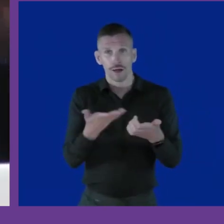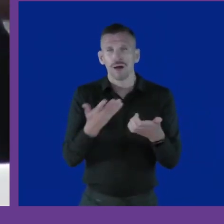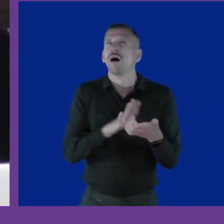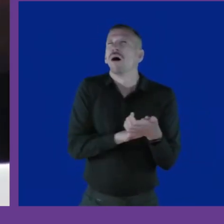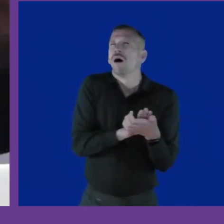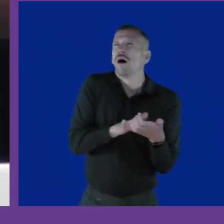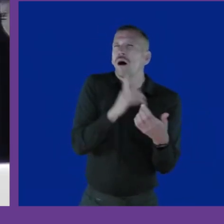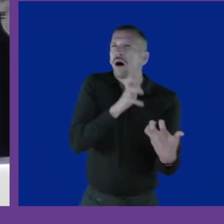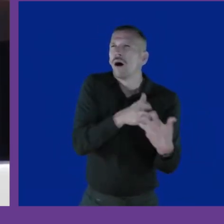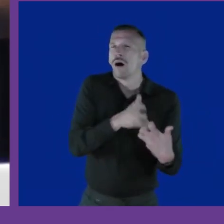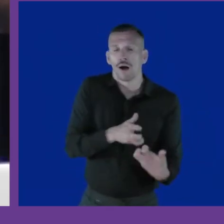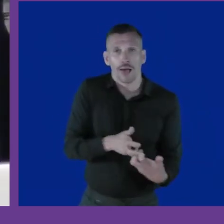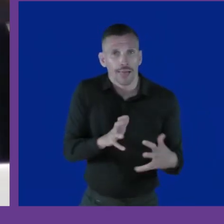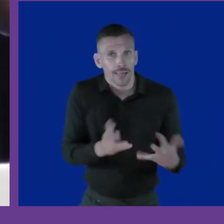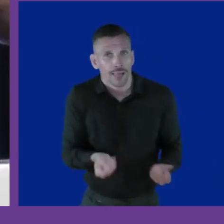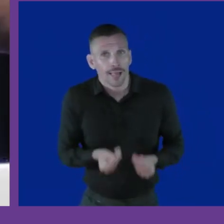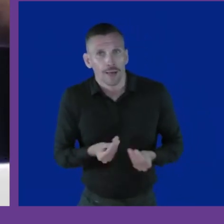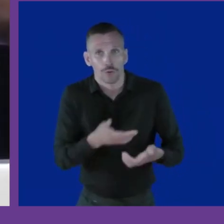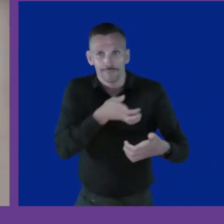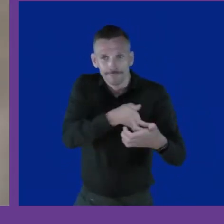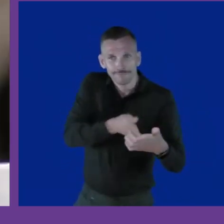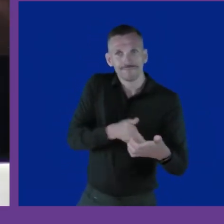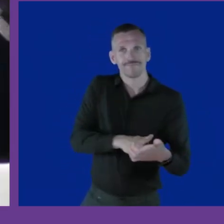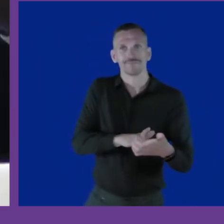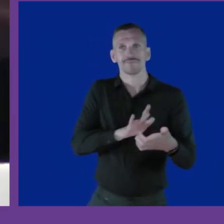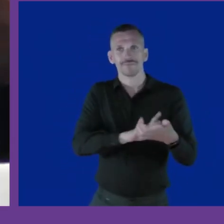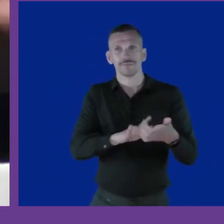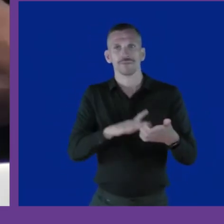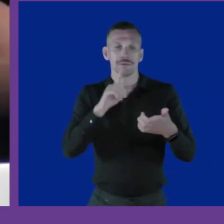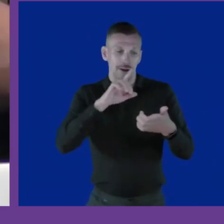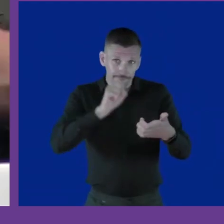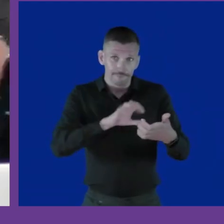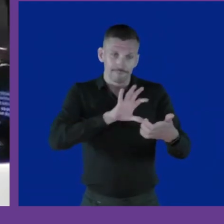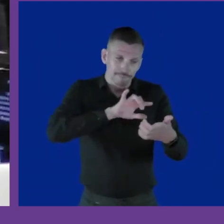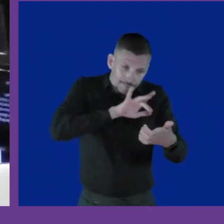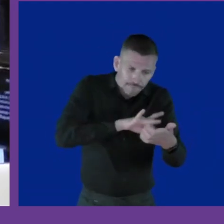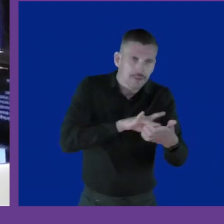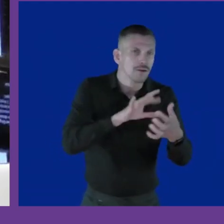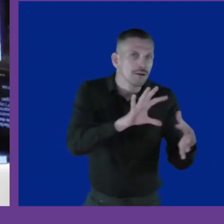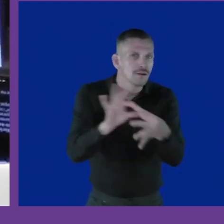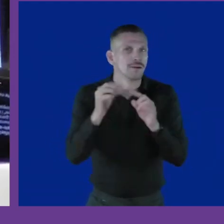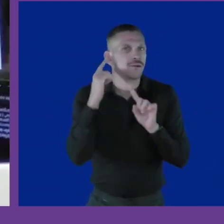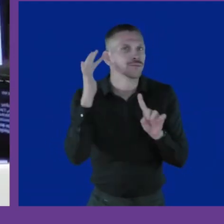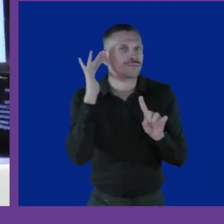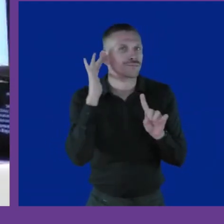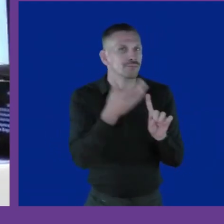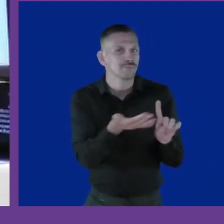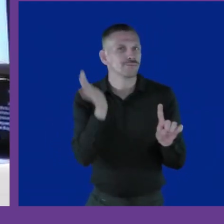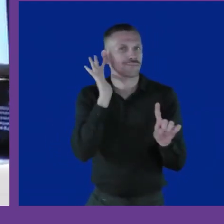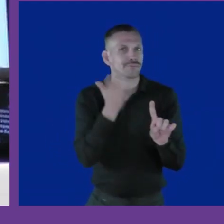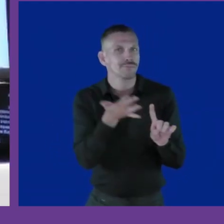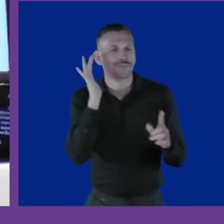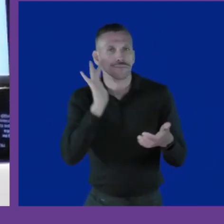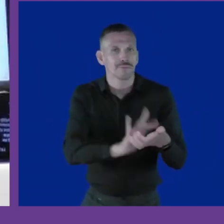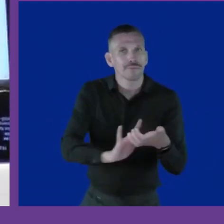and then it's read and announced what's underneath the finger. So in this case, select, press start to